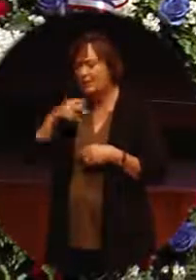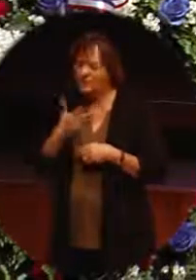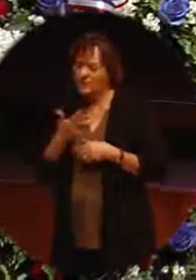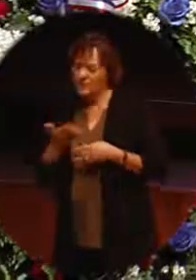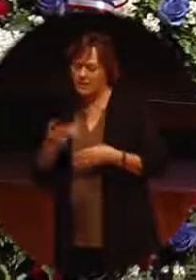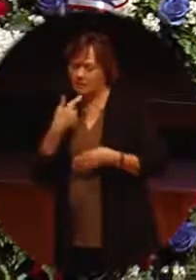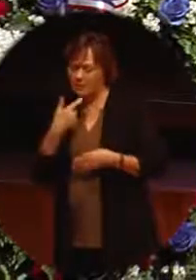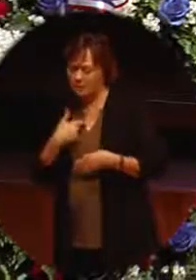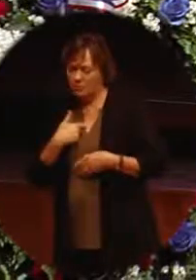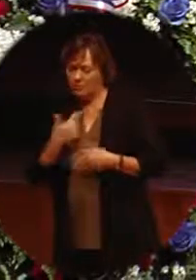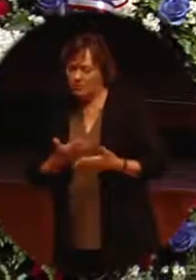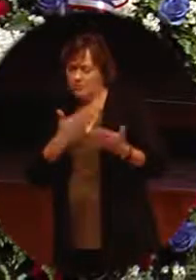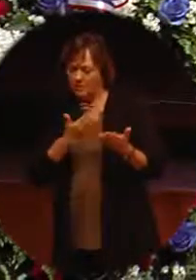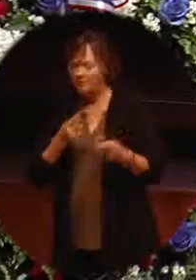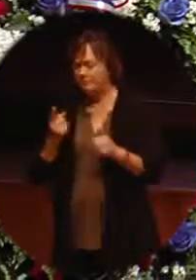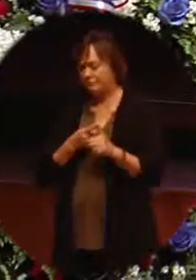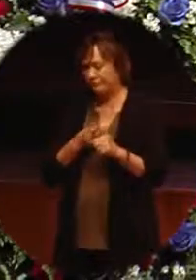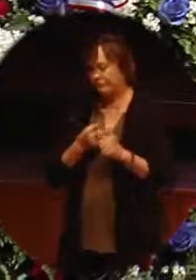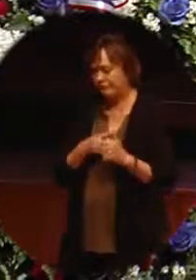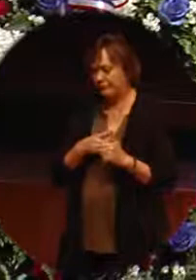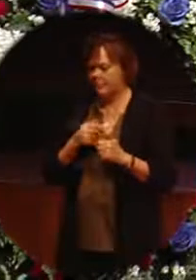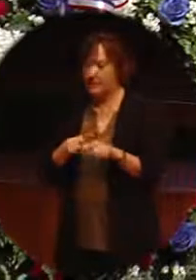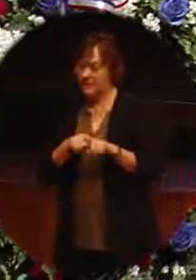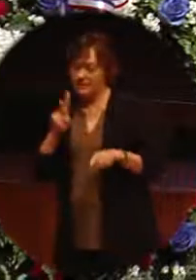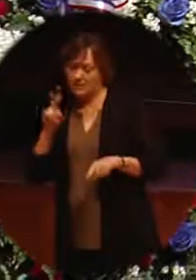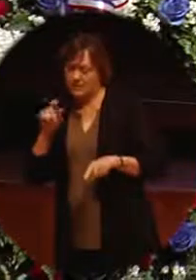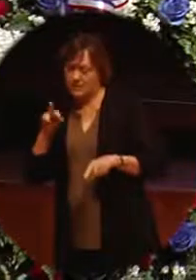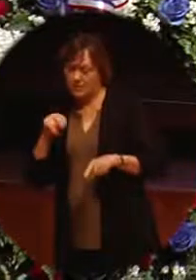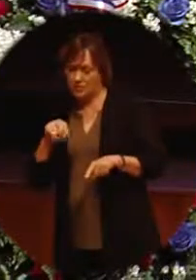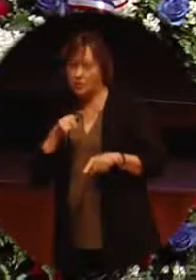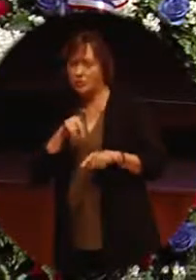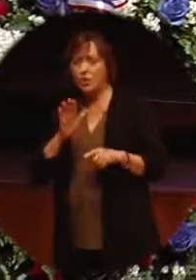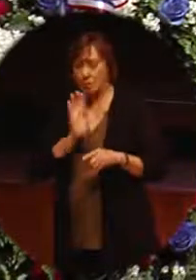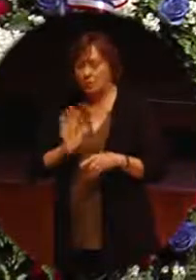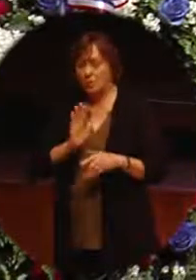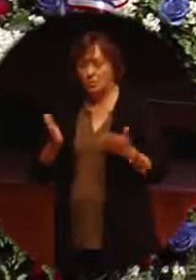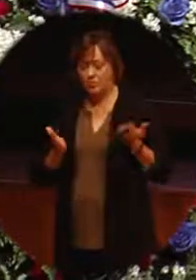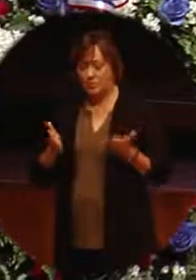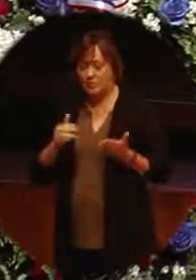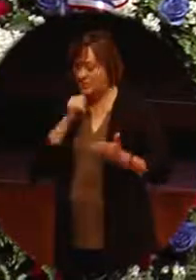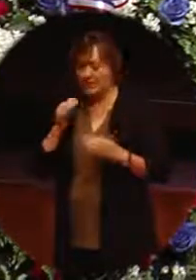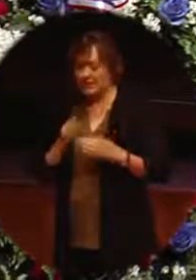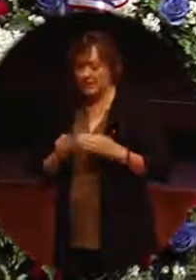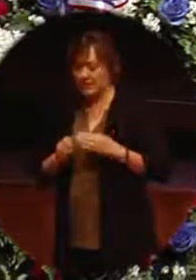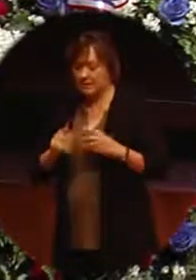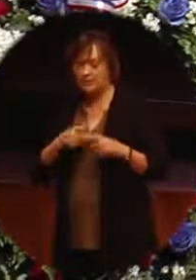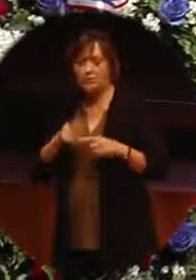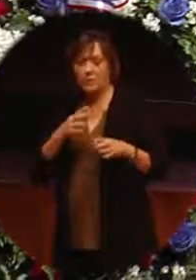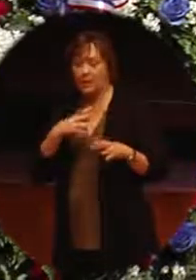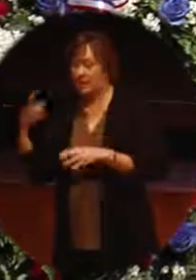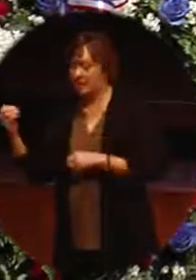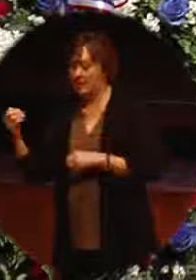3 of the things that they told me was this, was first of all, as a veteran, your service does not